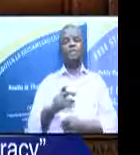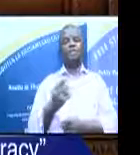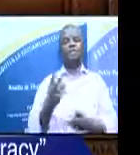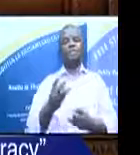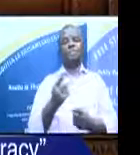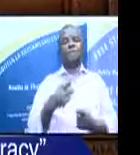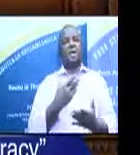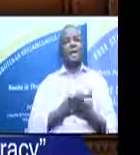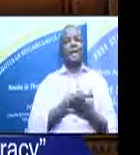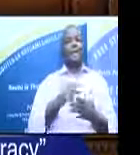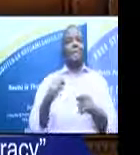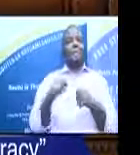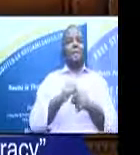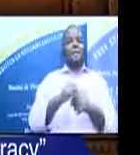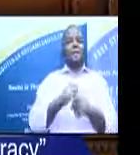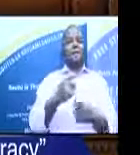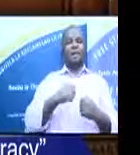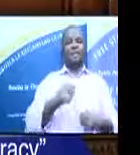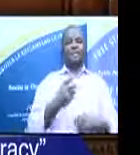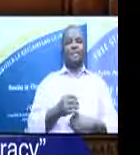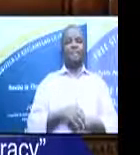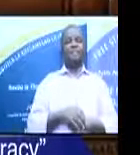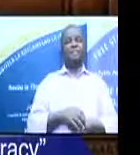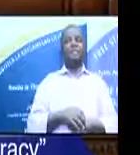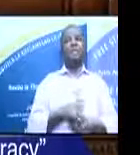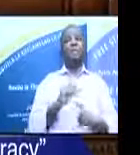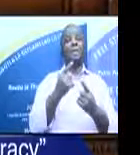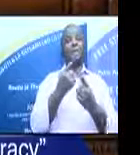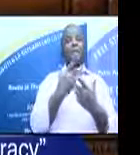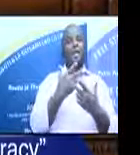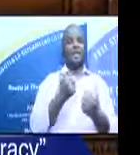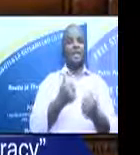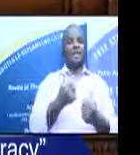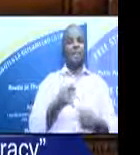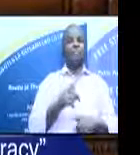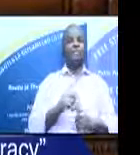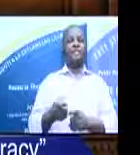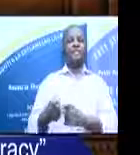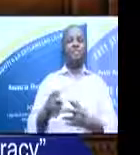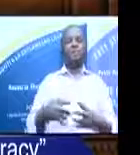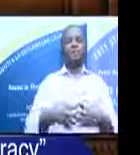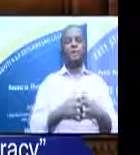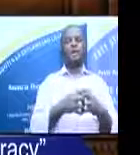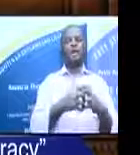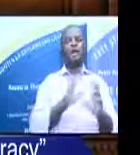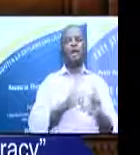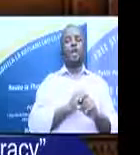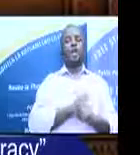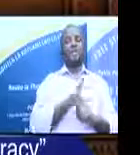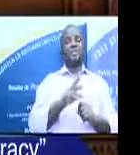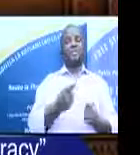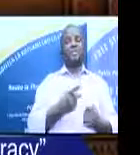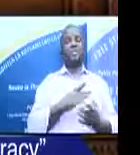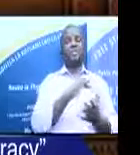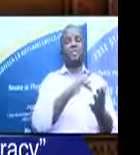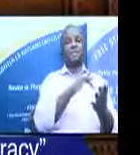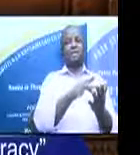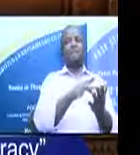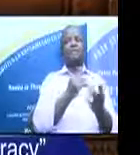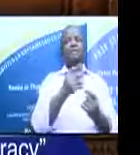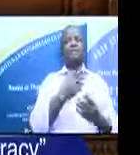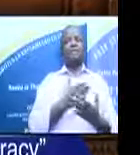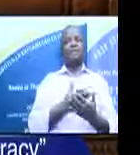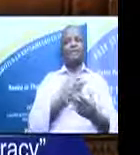action. The Department of Health immediately established a COVID-19 command center to focus